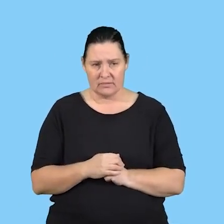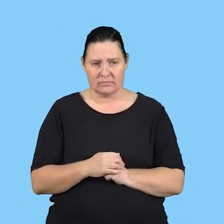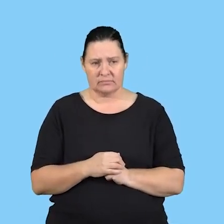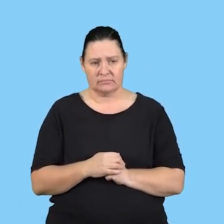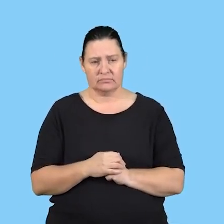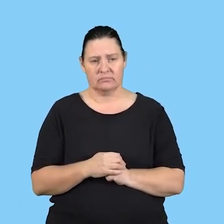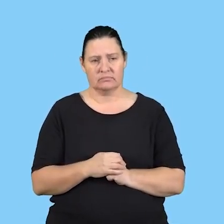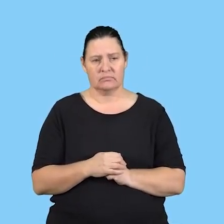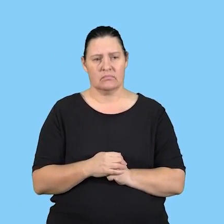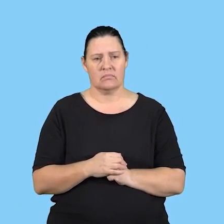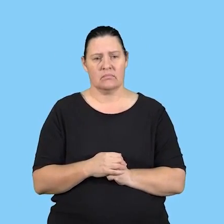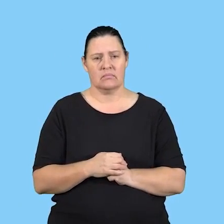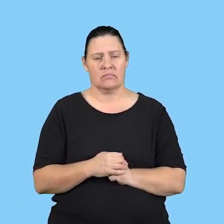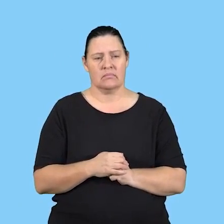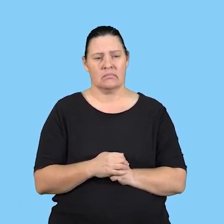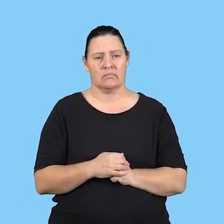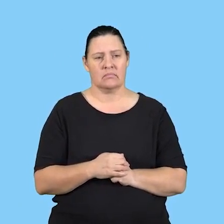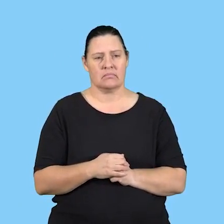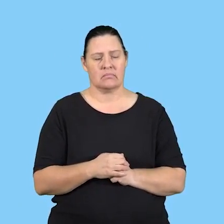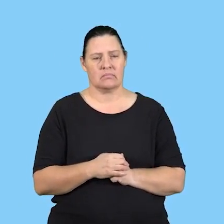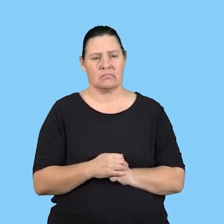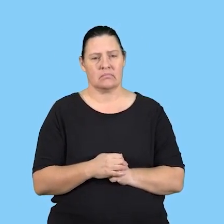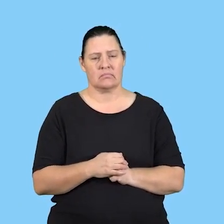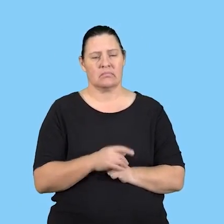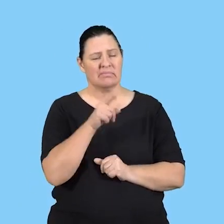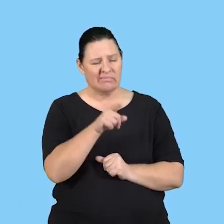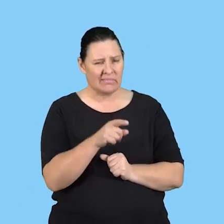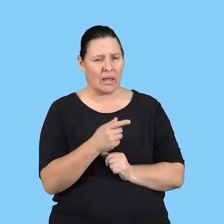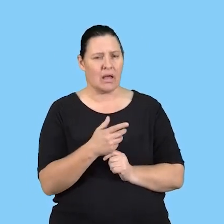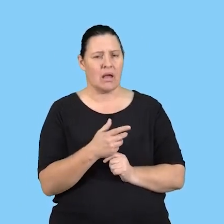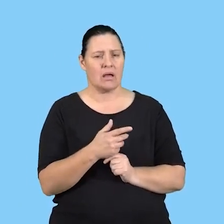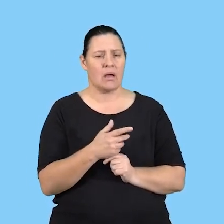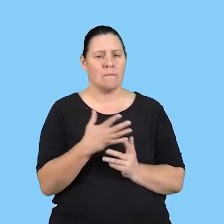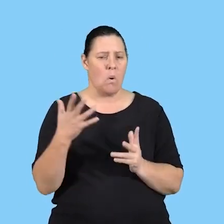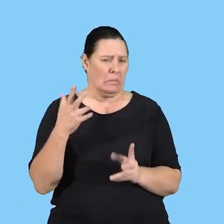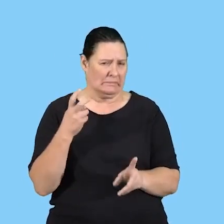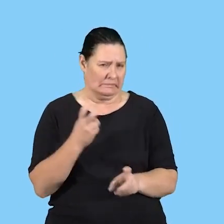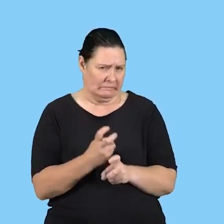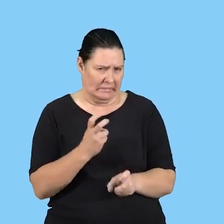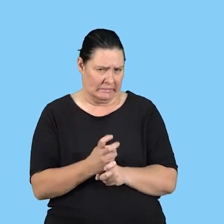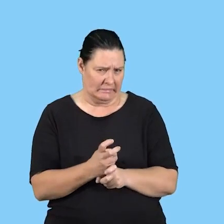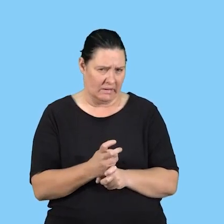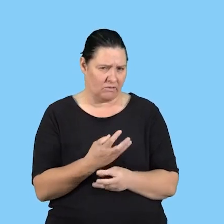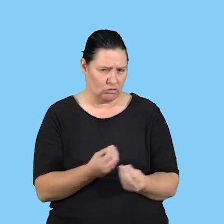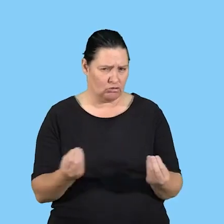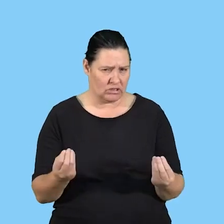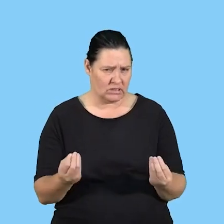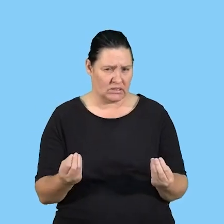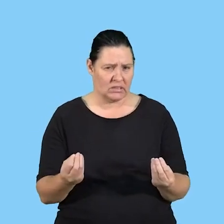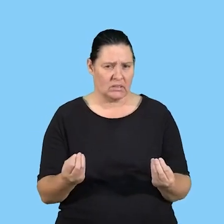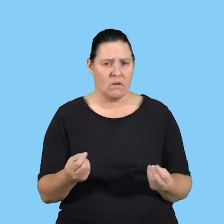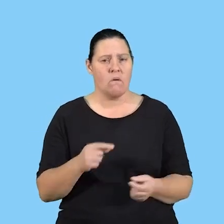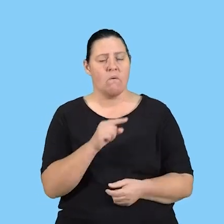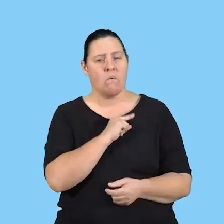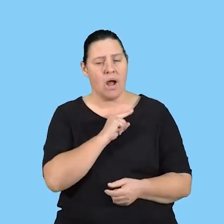materials, this is where it starts getting perhaps difficult for